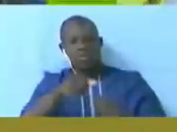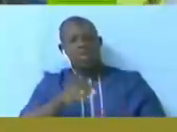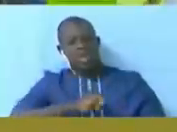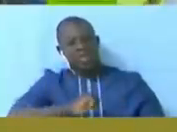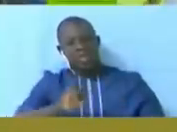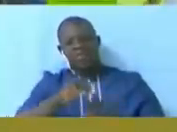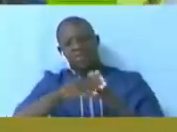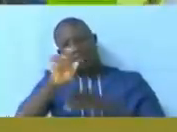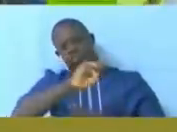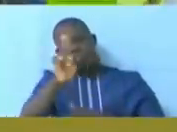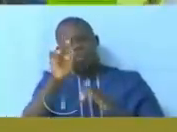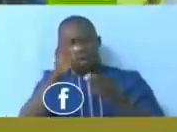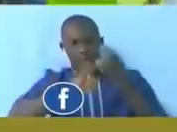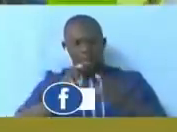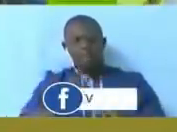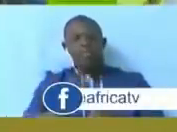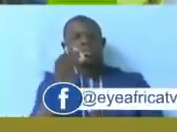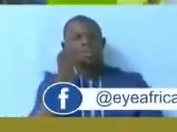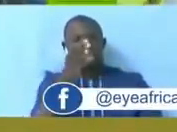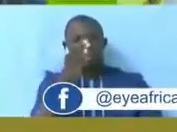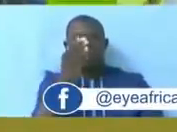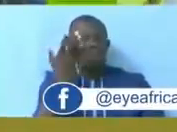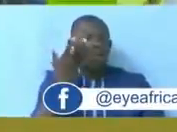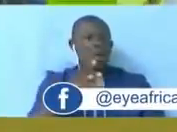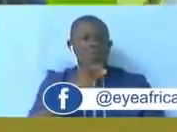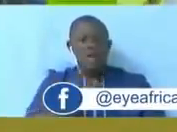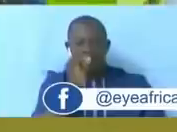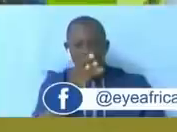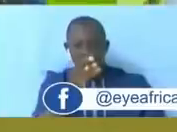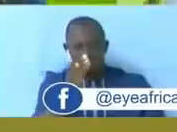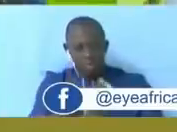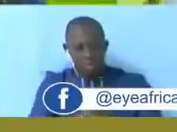said when the man told him this,